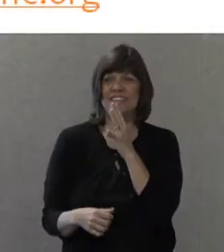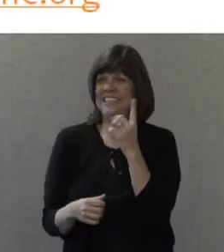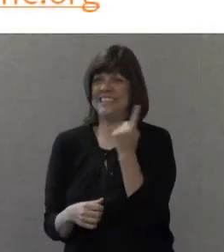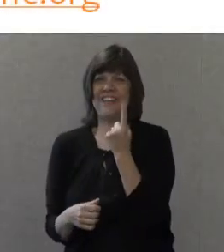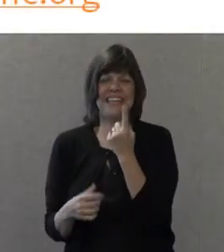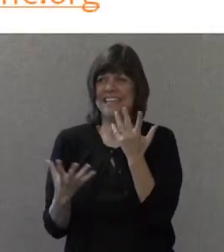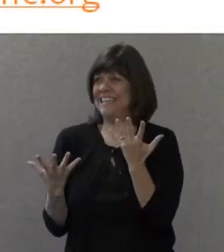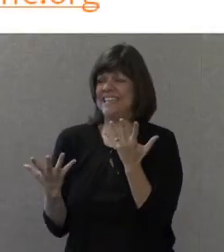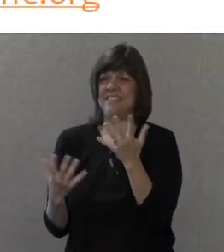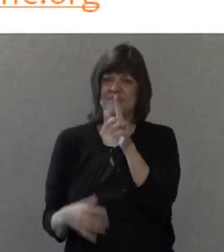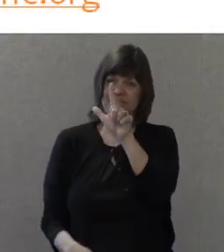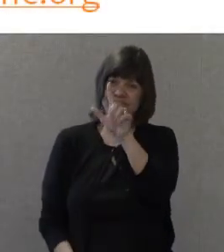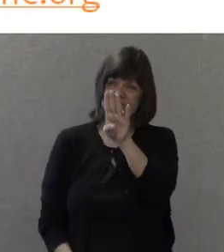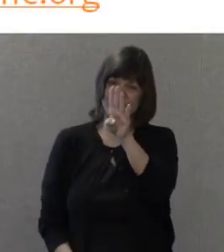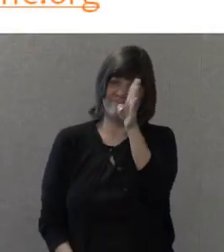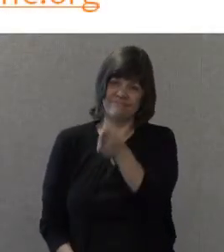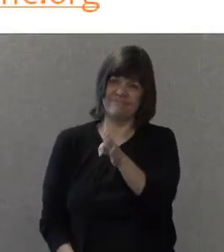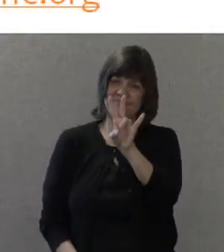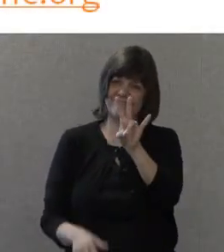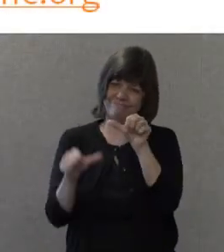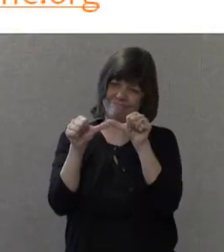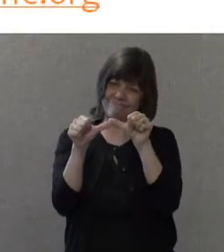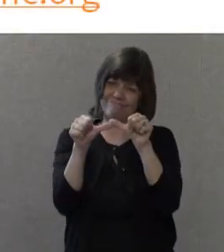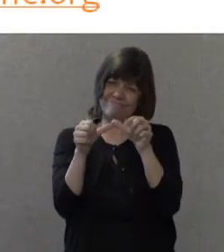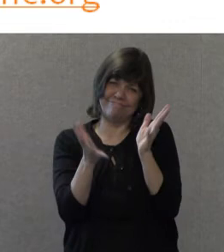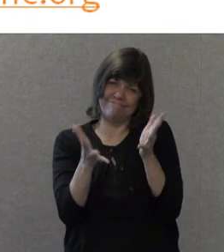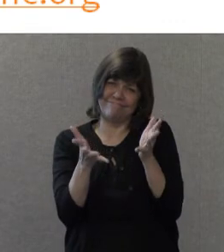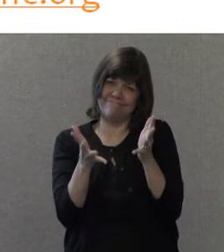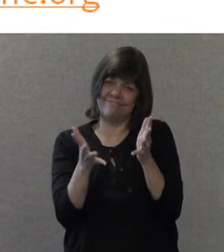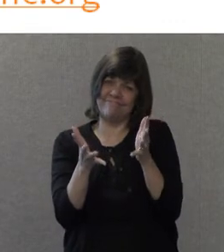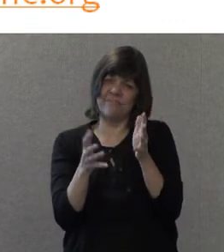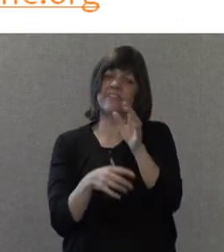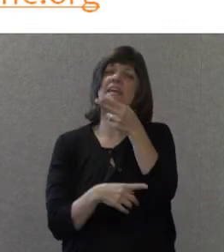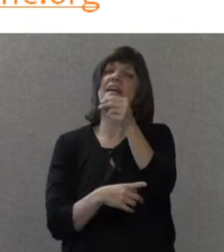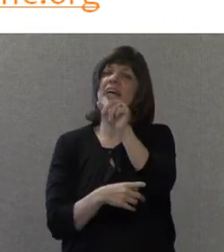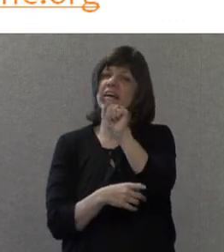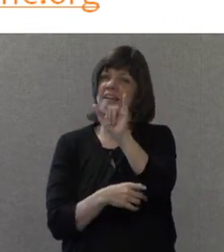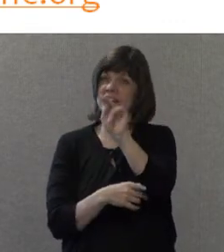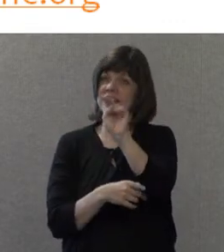you want to talk with someone on a 24/7 hotline, call